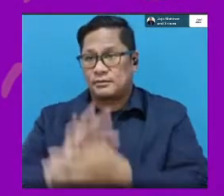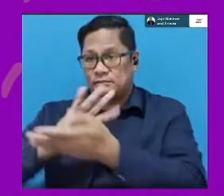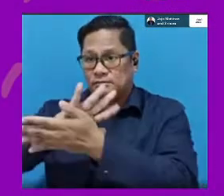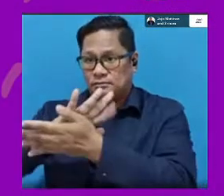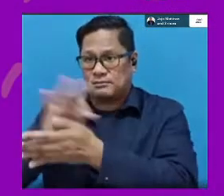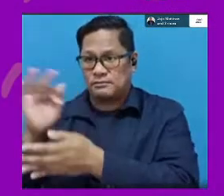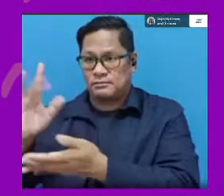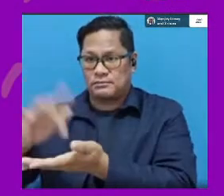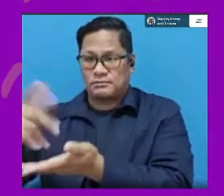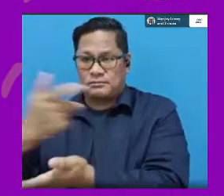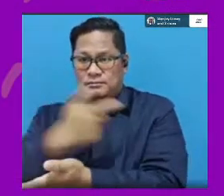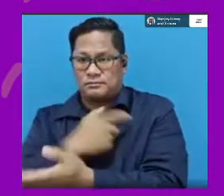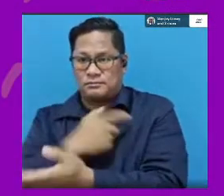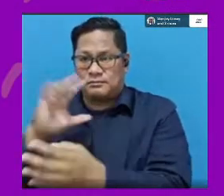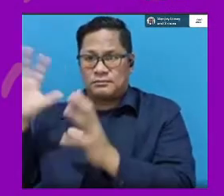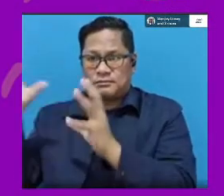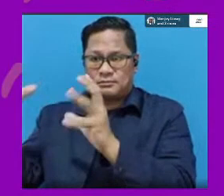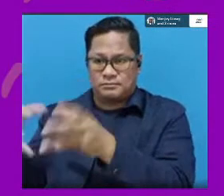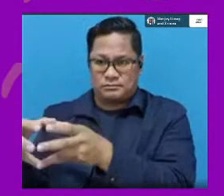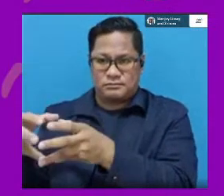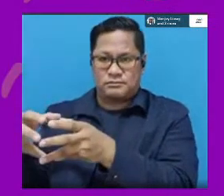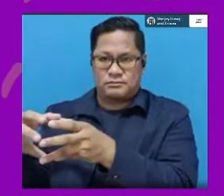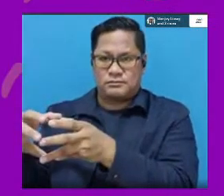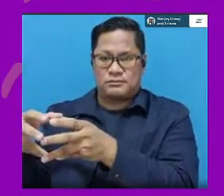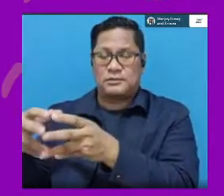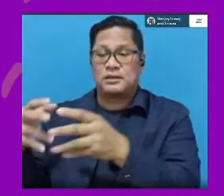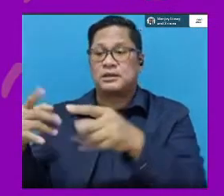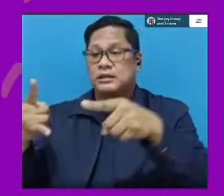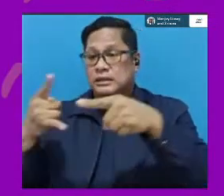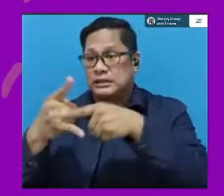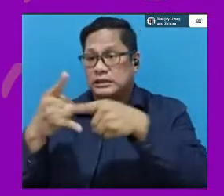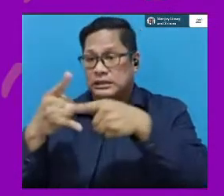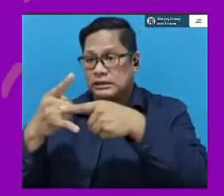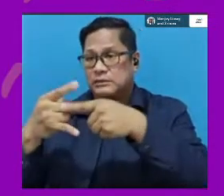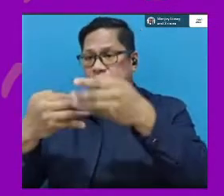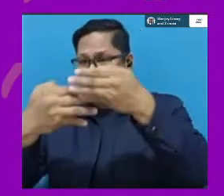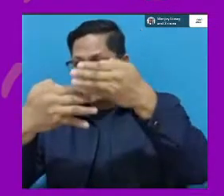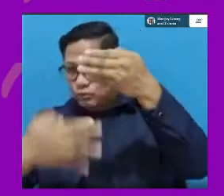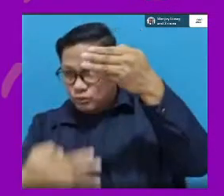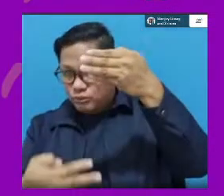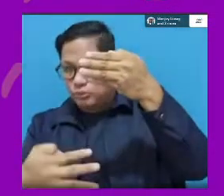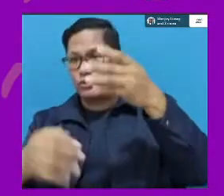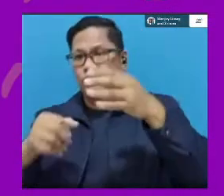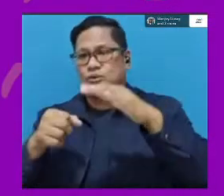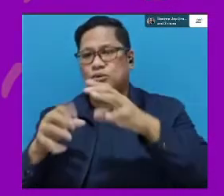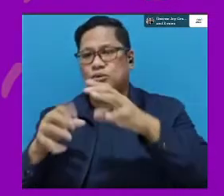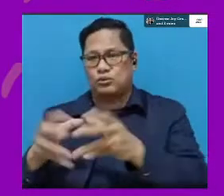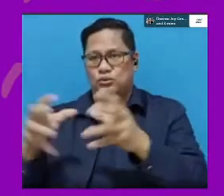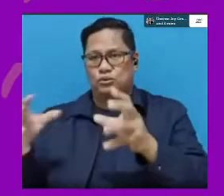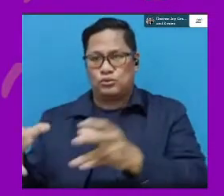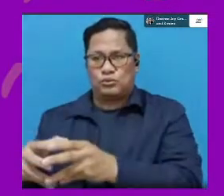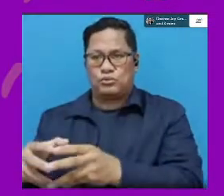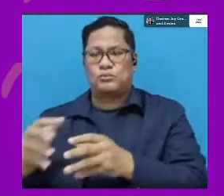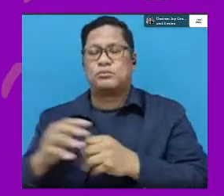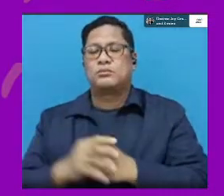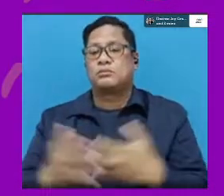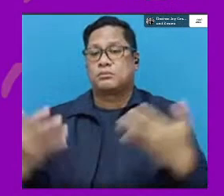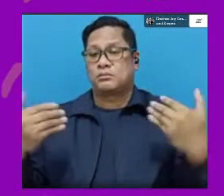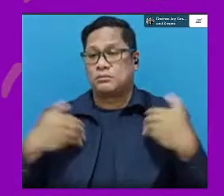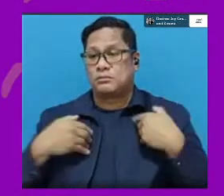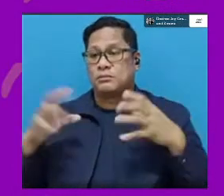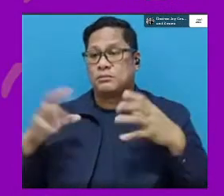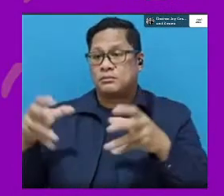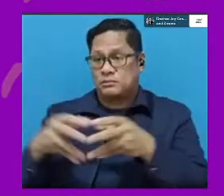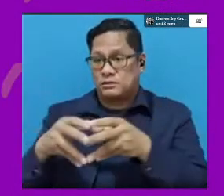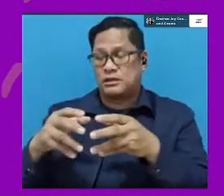vaccine cluster is divided into different subgroups. Okay, we have the task group on